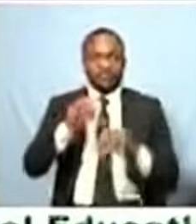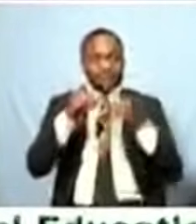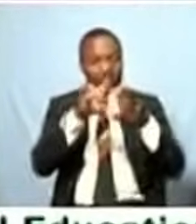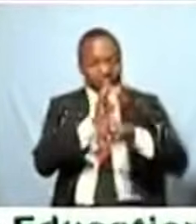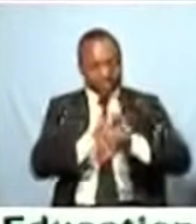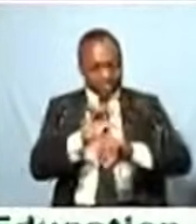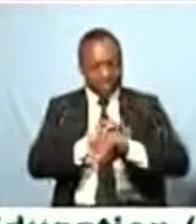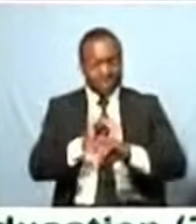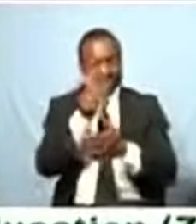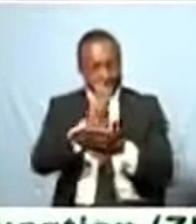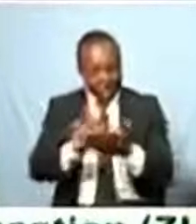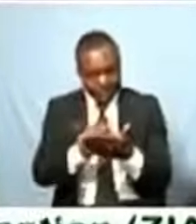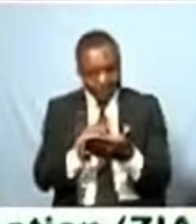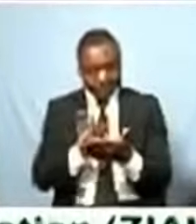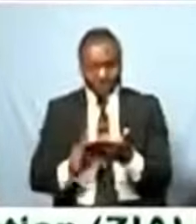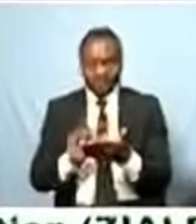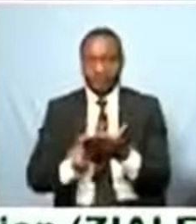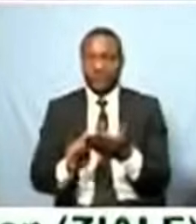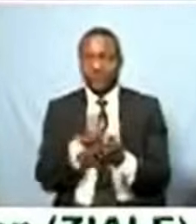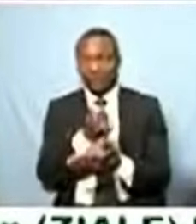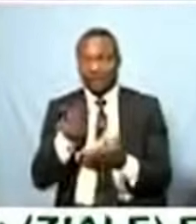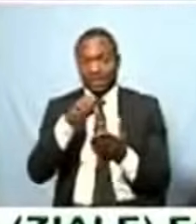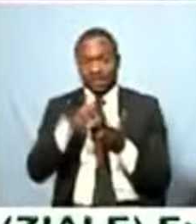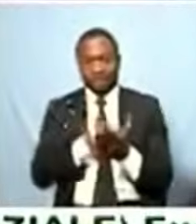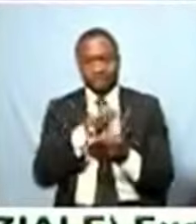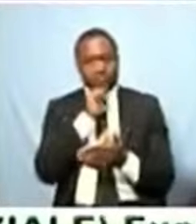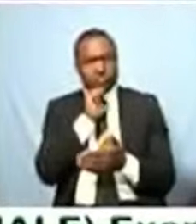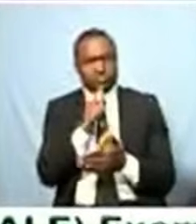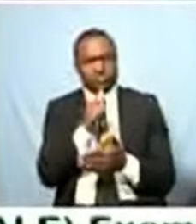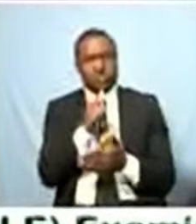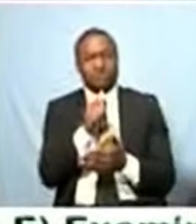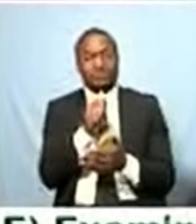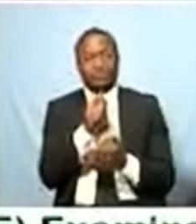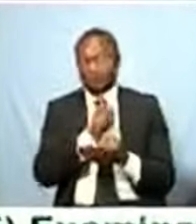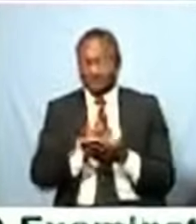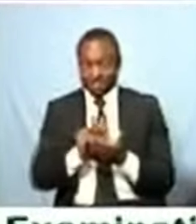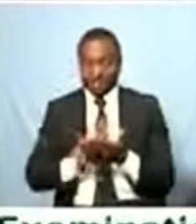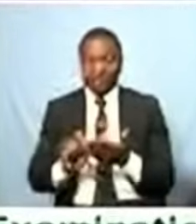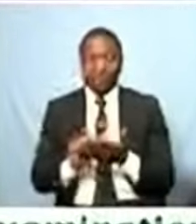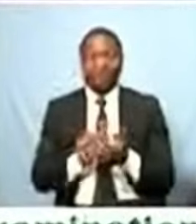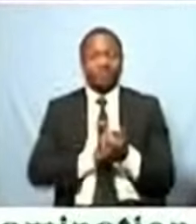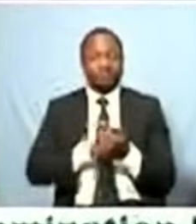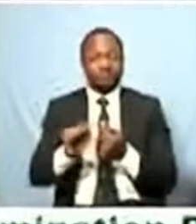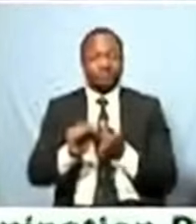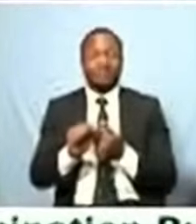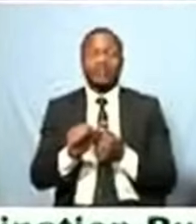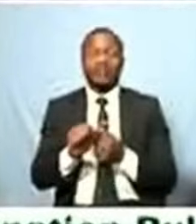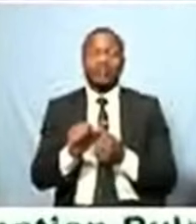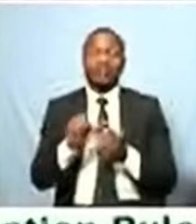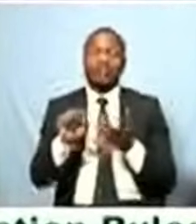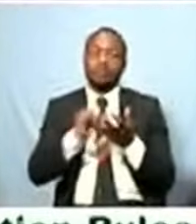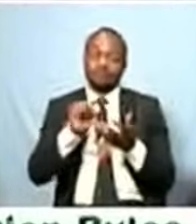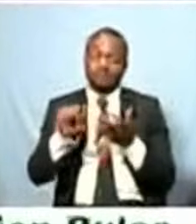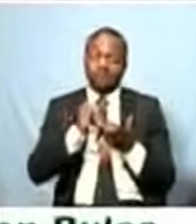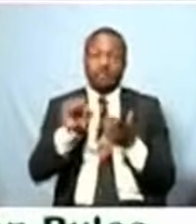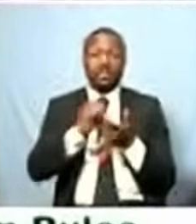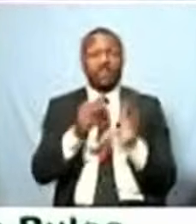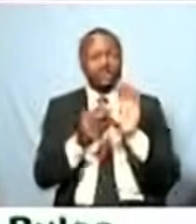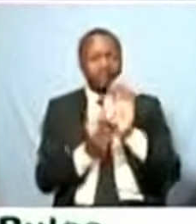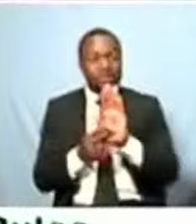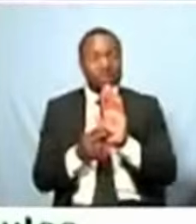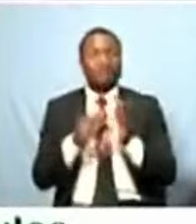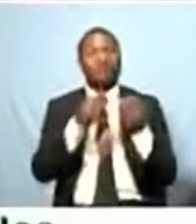opportunity to write that extra exam that you've not been able to. Madam Speaker, On record, the statistics are showing